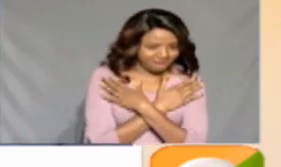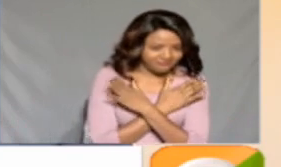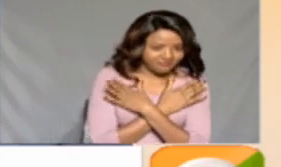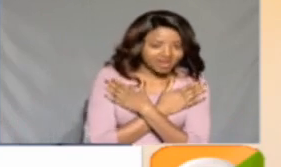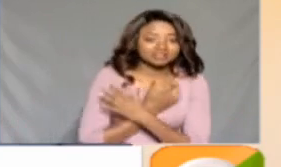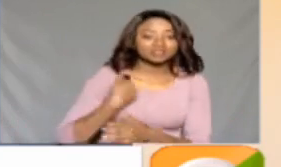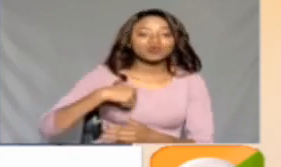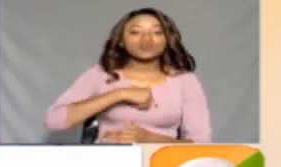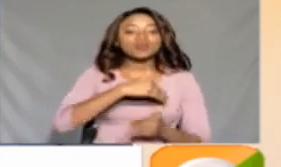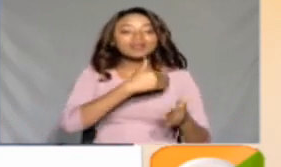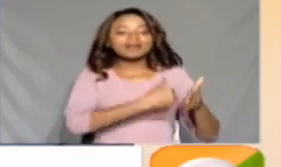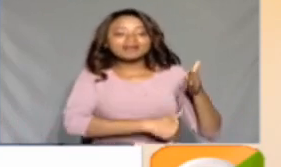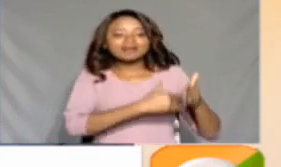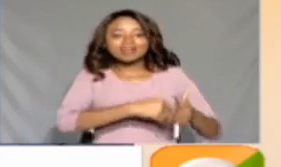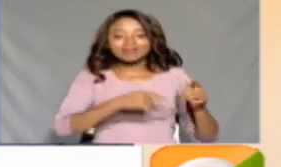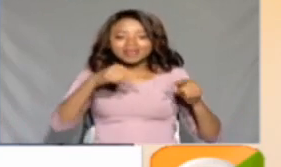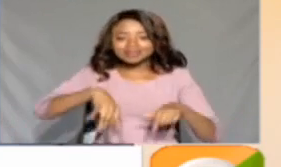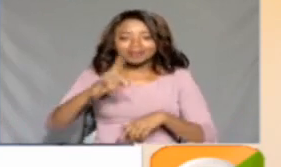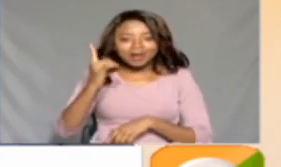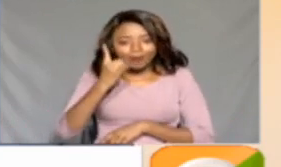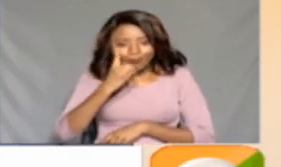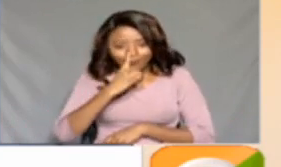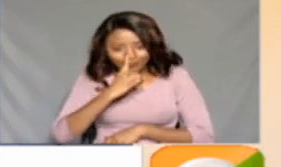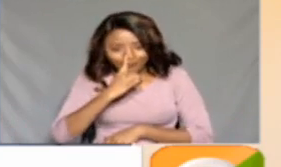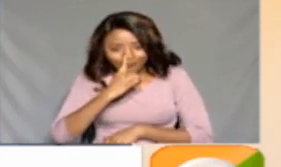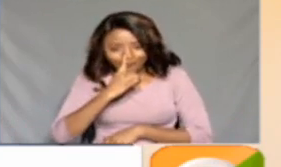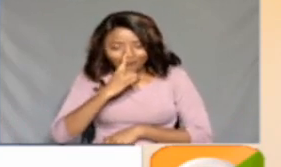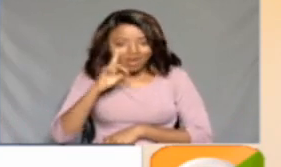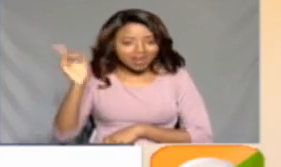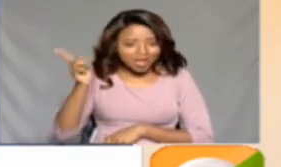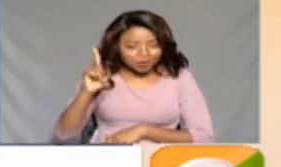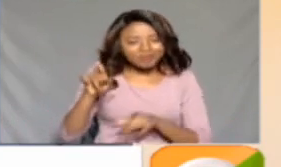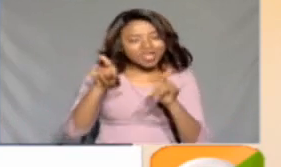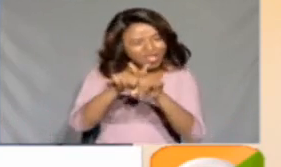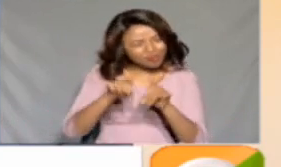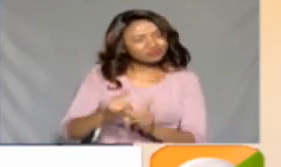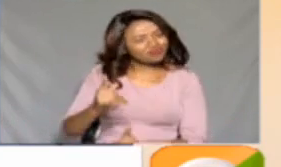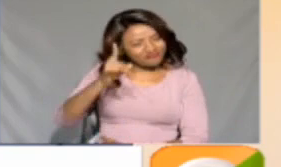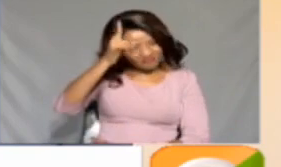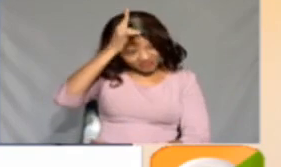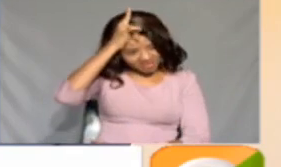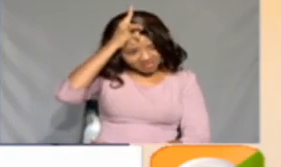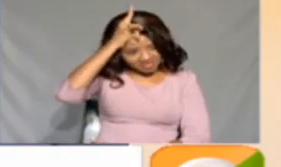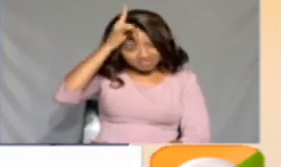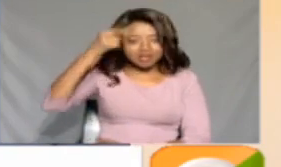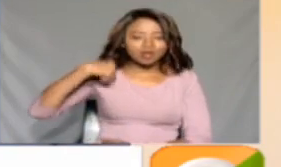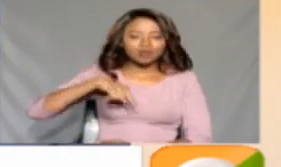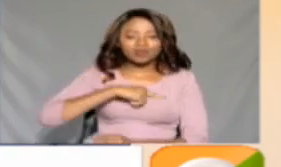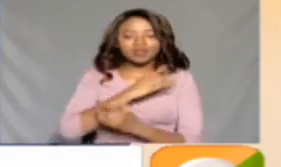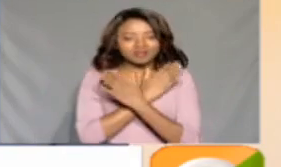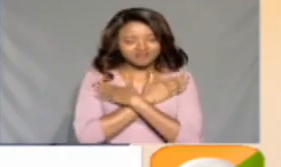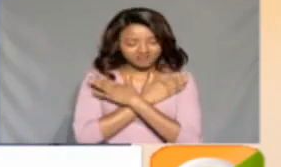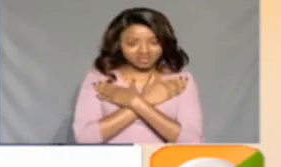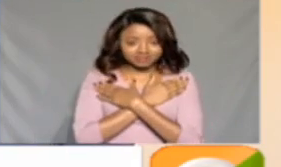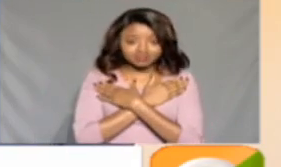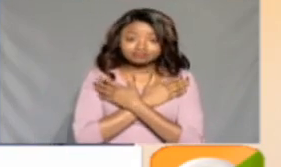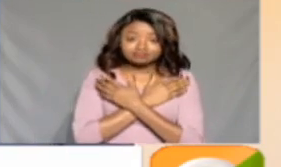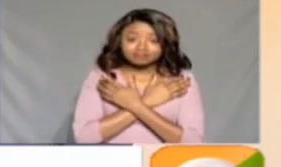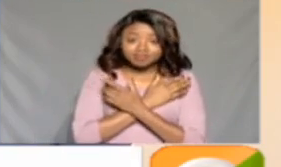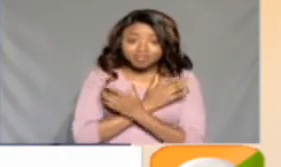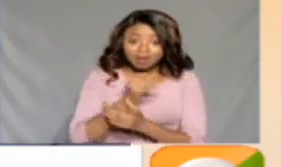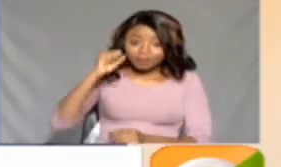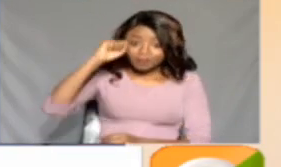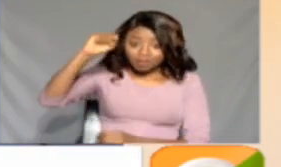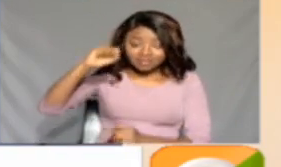only in Nairobi, but in Bondo as well. Political differences, yes. Personal differences, zero.